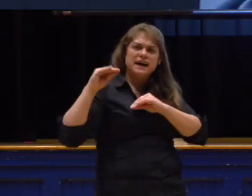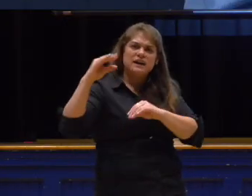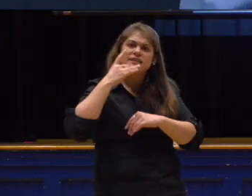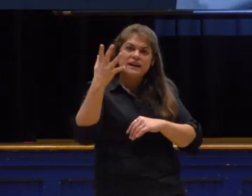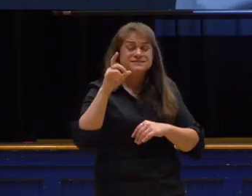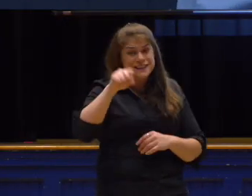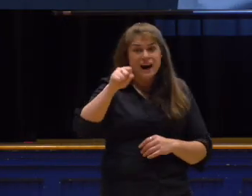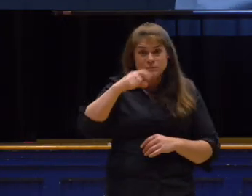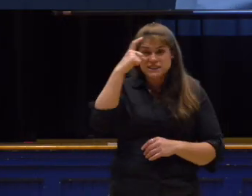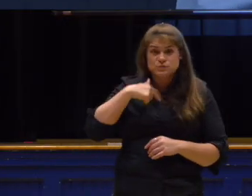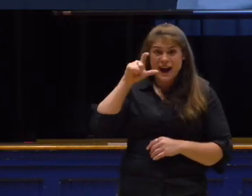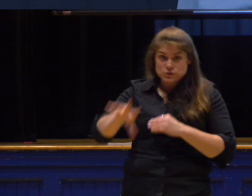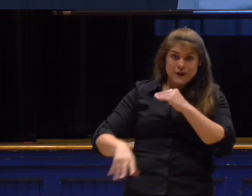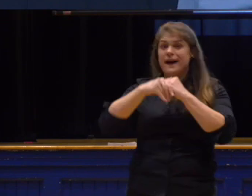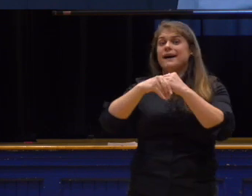in